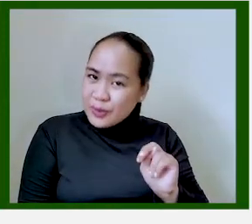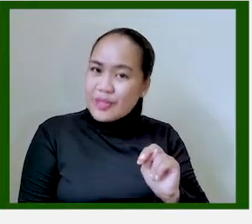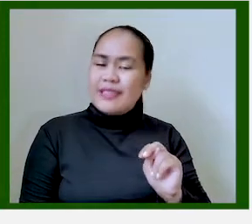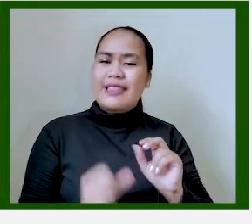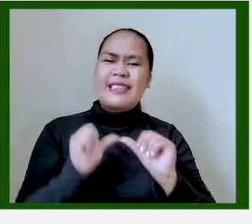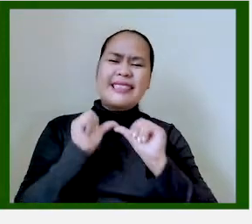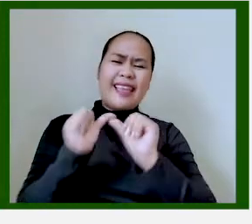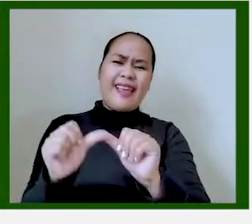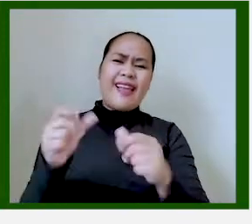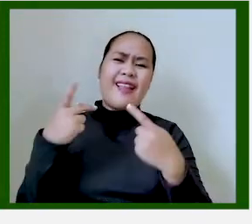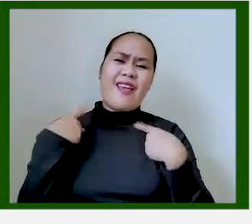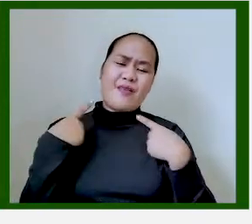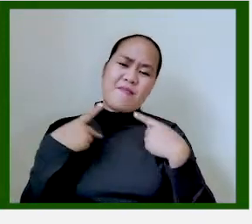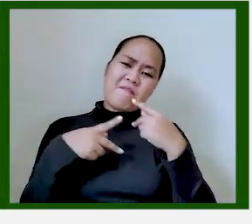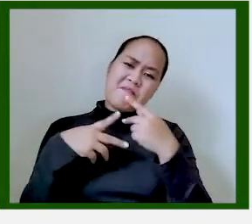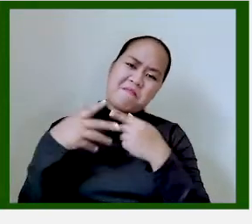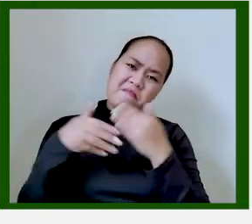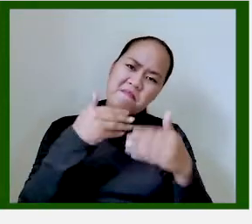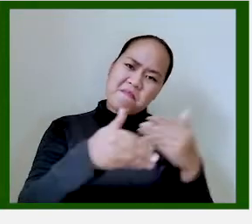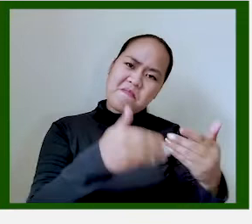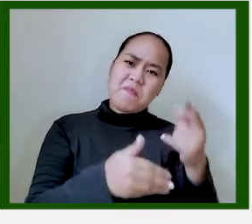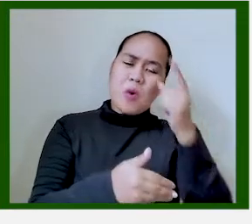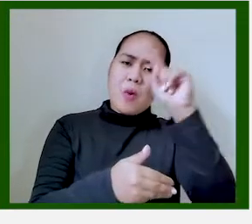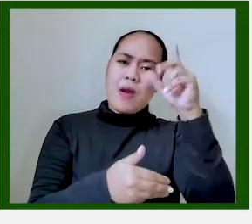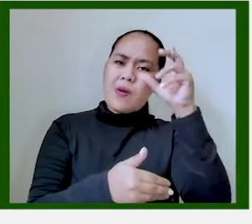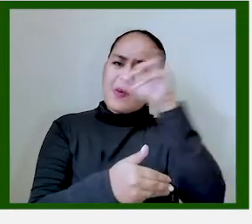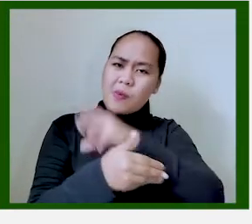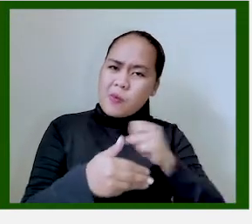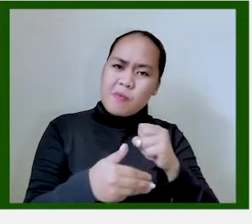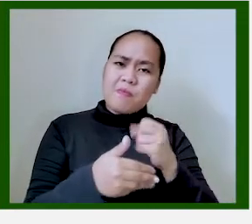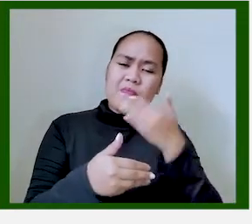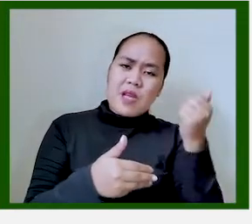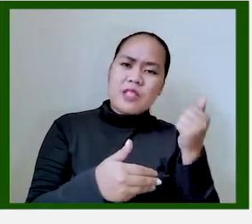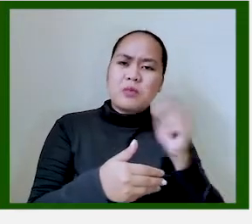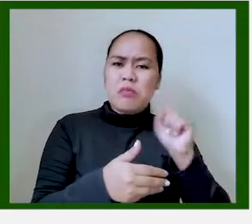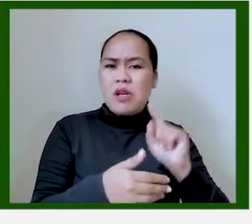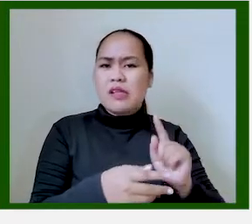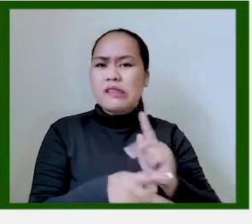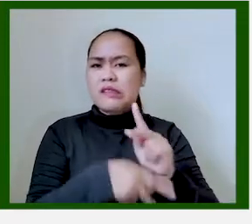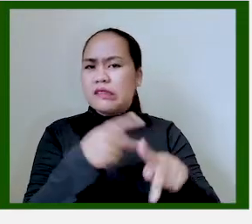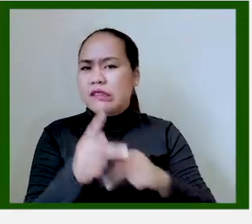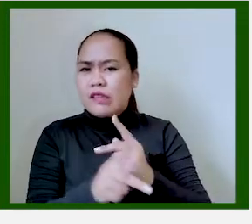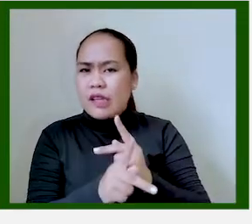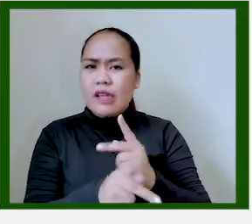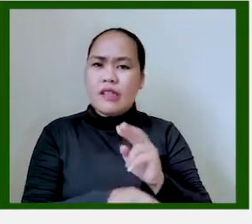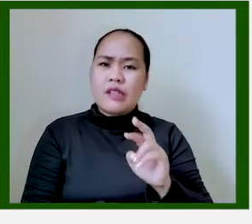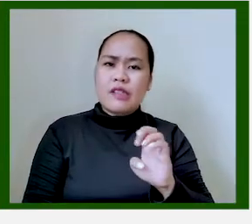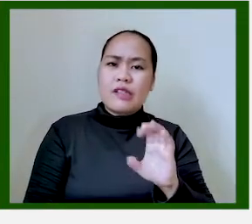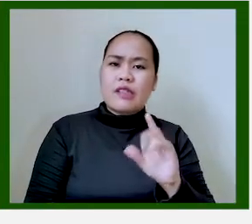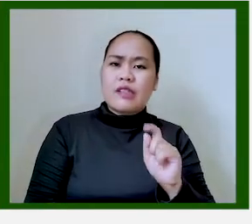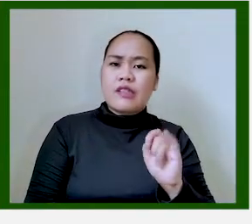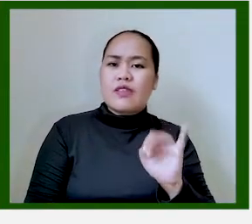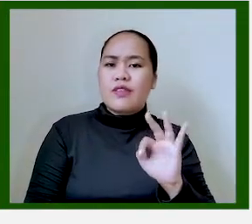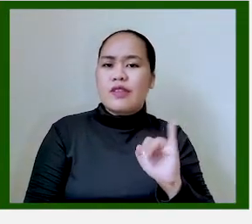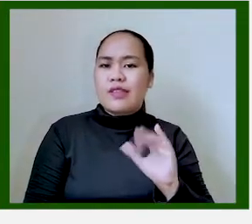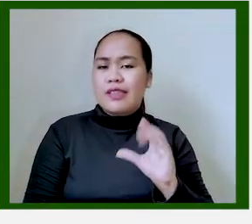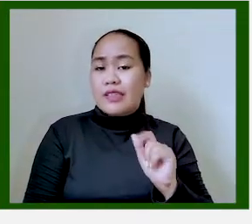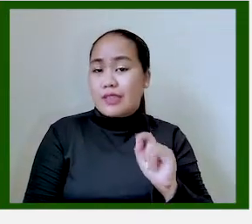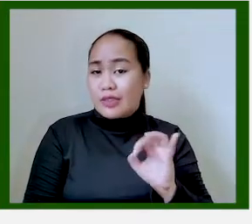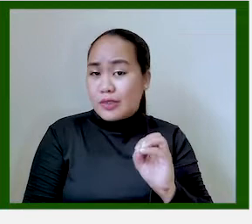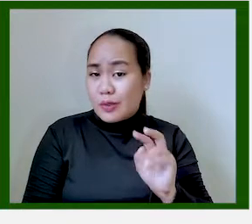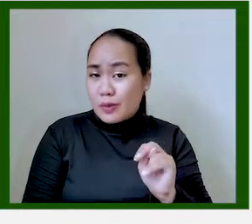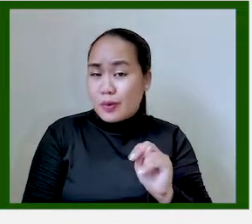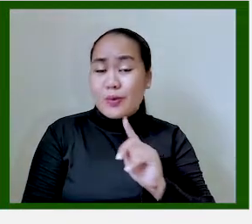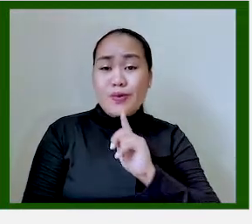what is the best or what are the best kinds of rectifications that should be done. Of course, there's proper methodology for all of